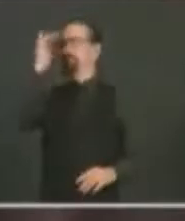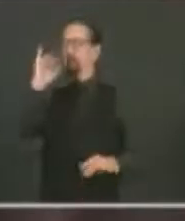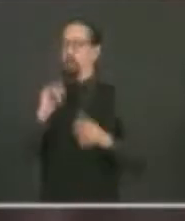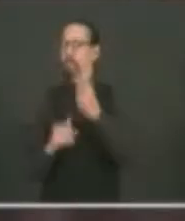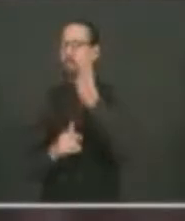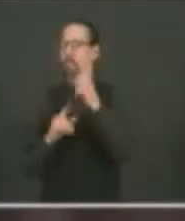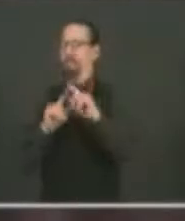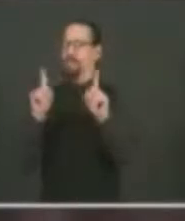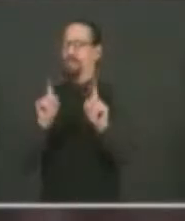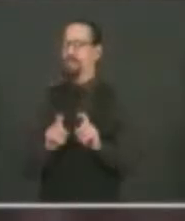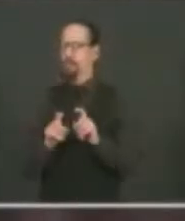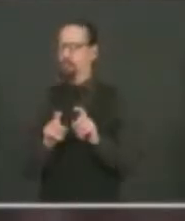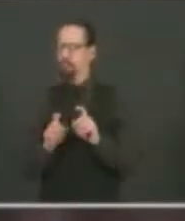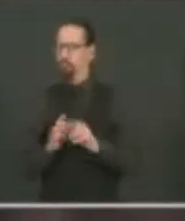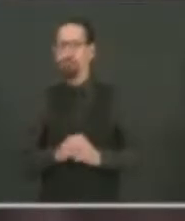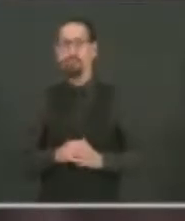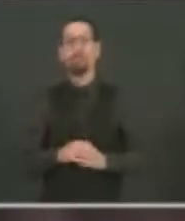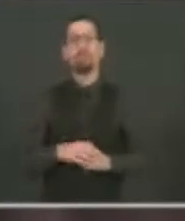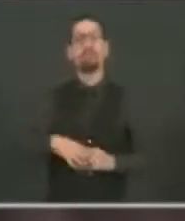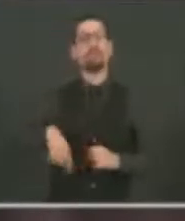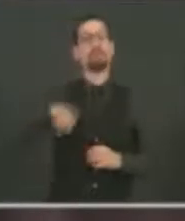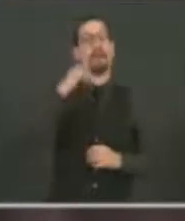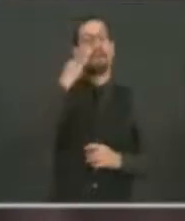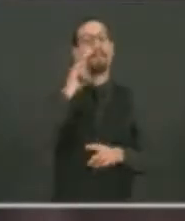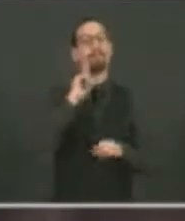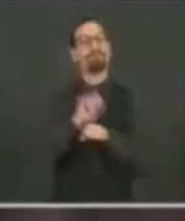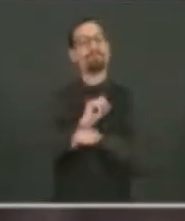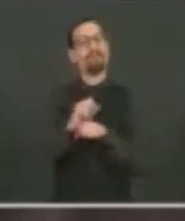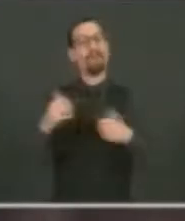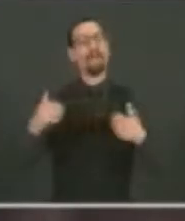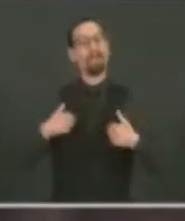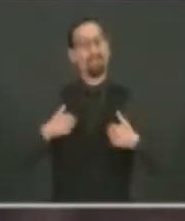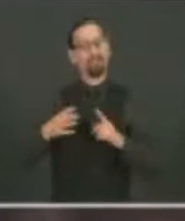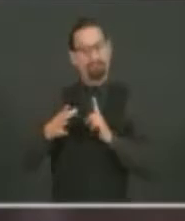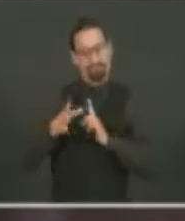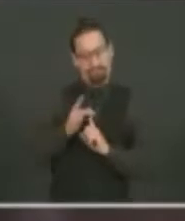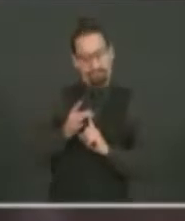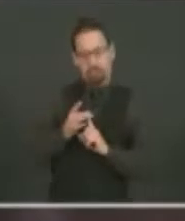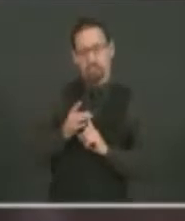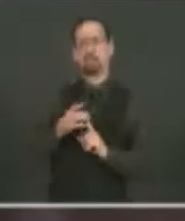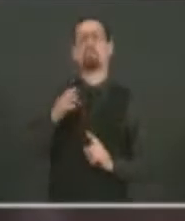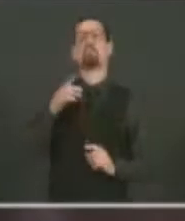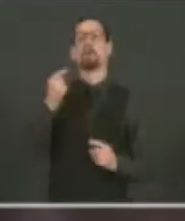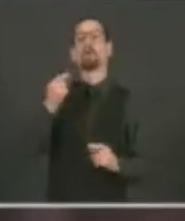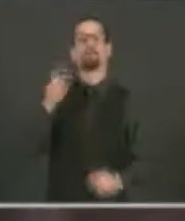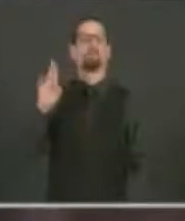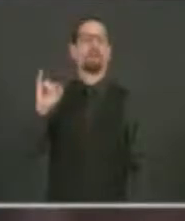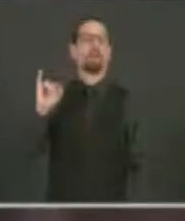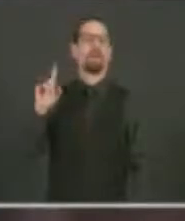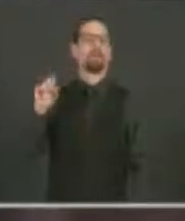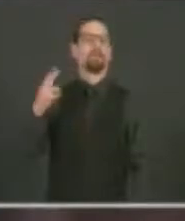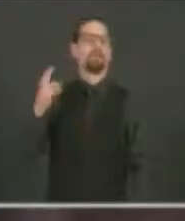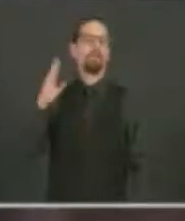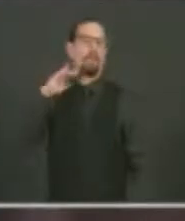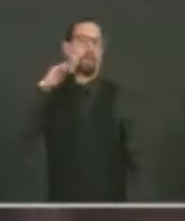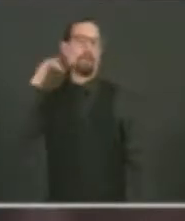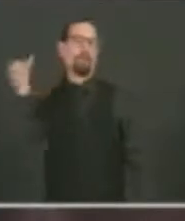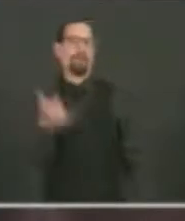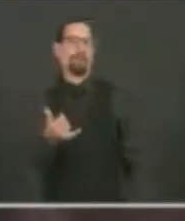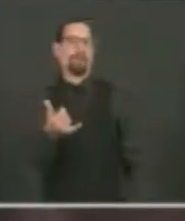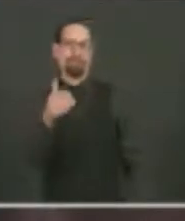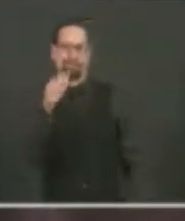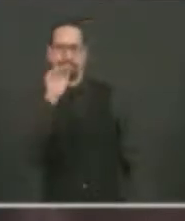be called by the Rhode Island Department of Health. If you are negative, we will send you a secure